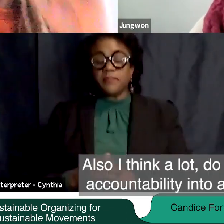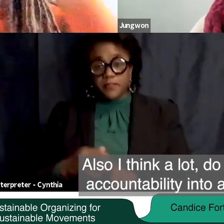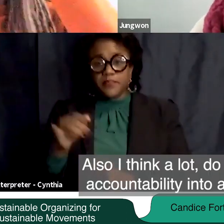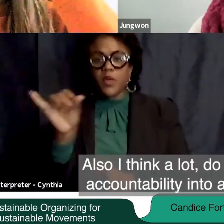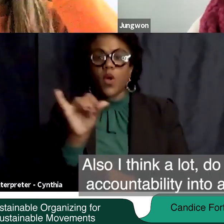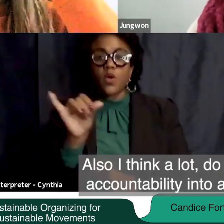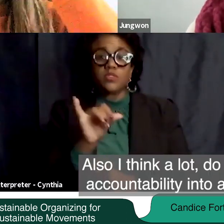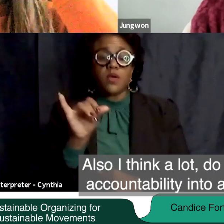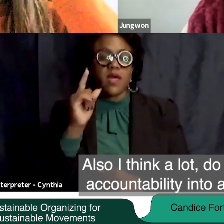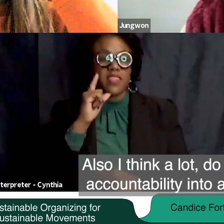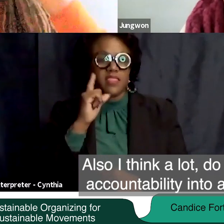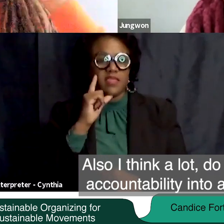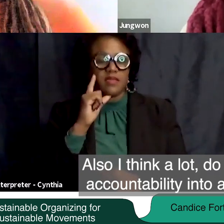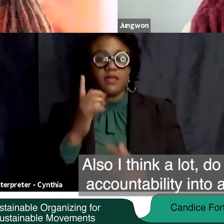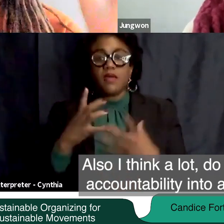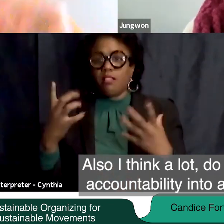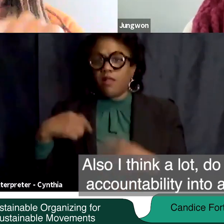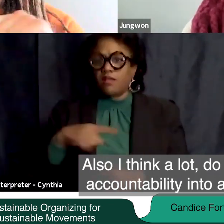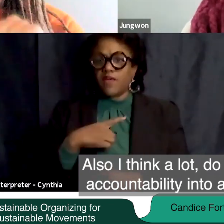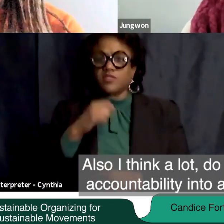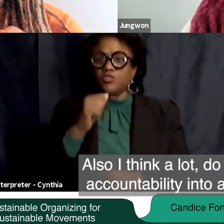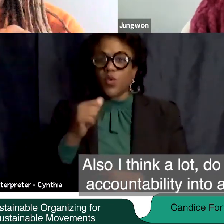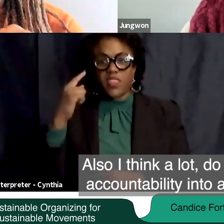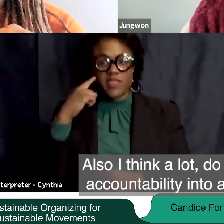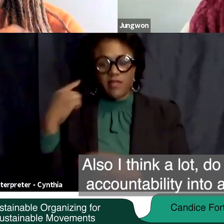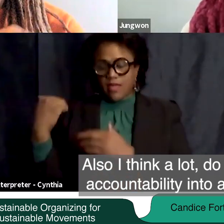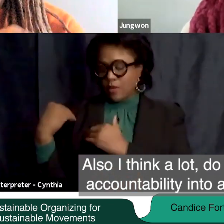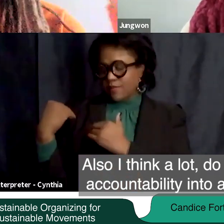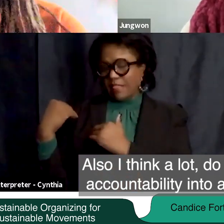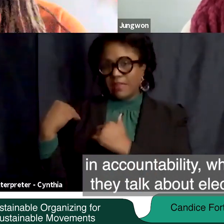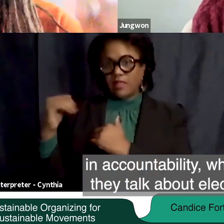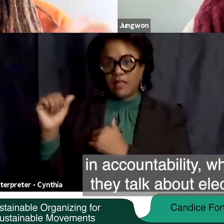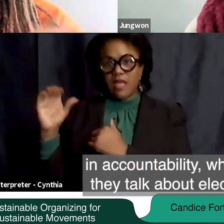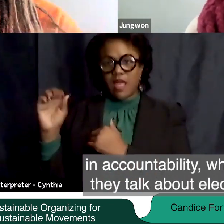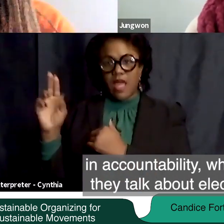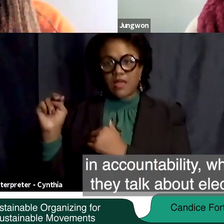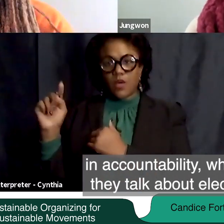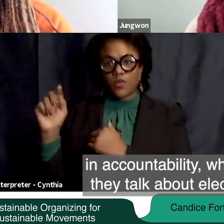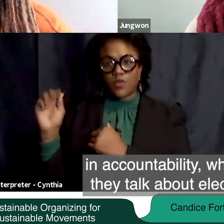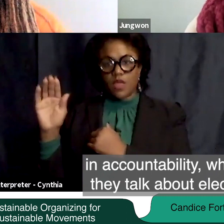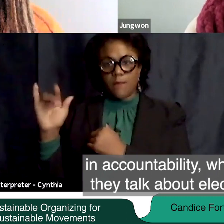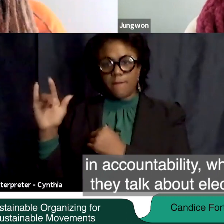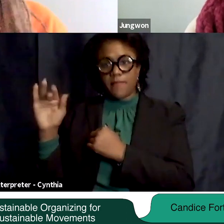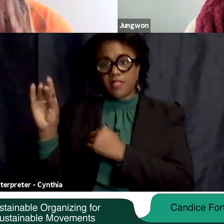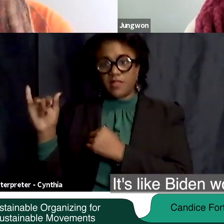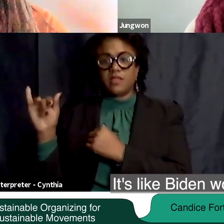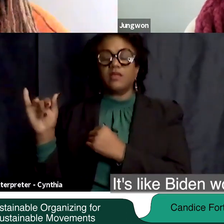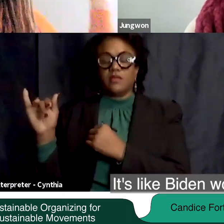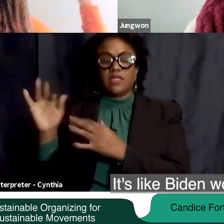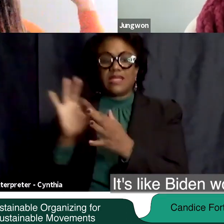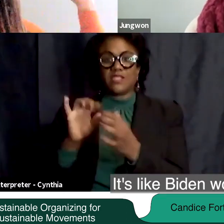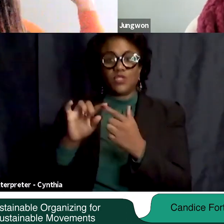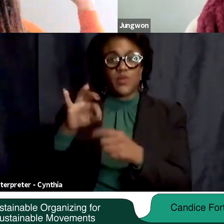Also, I think a lot do not put accountability into factor in accountability whenever they talk about elections. It's